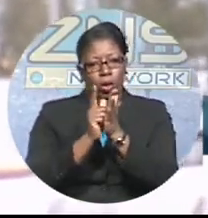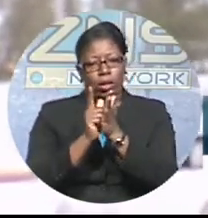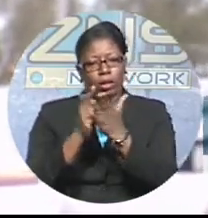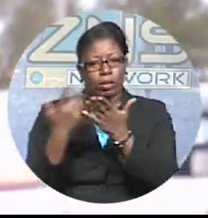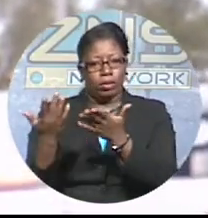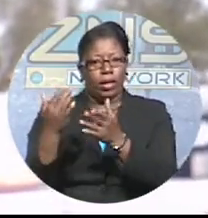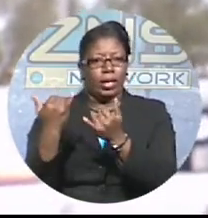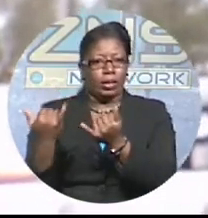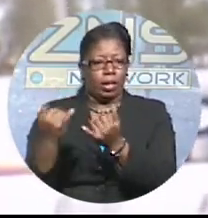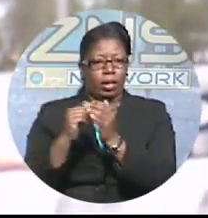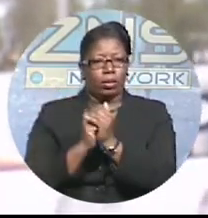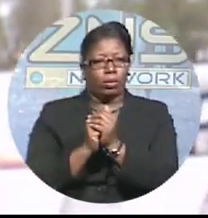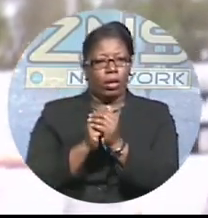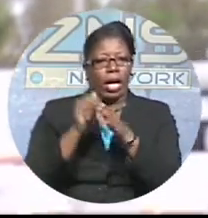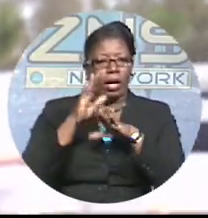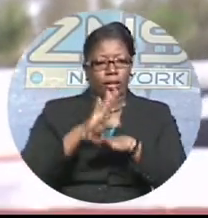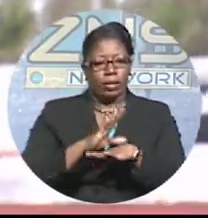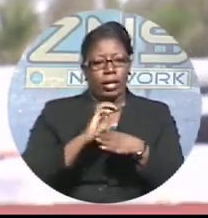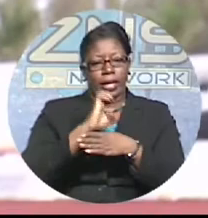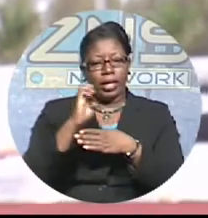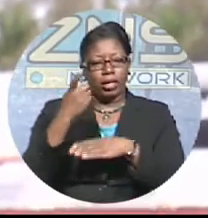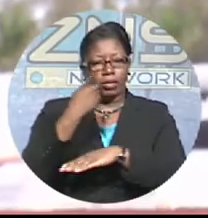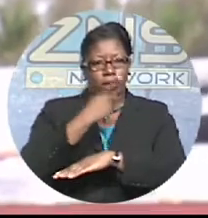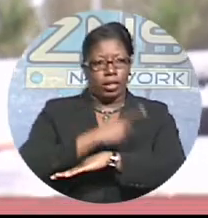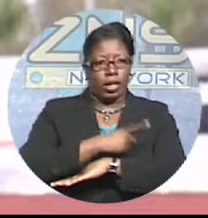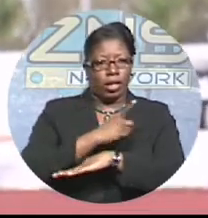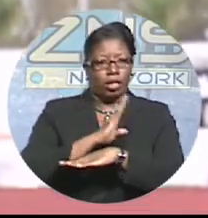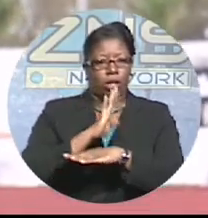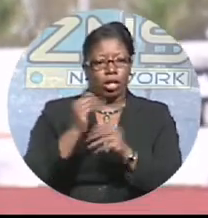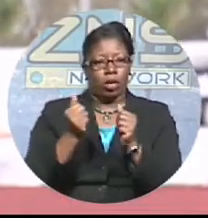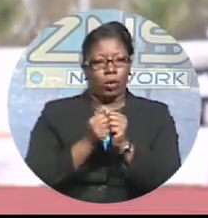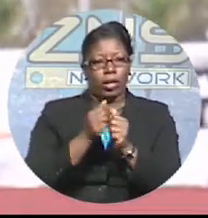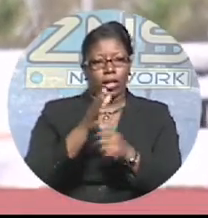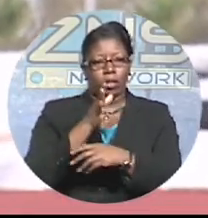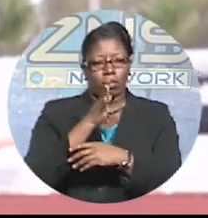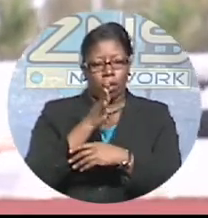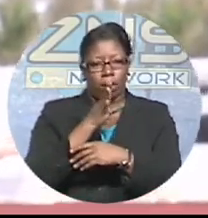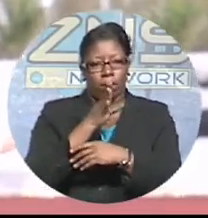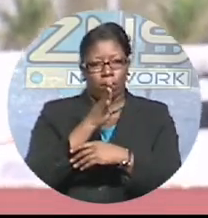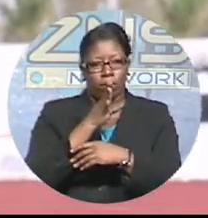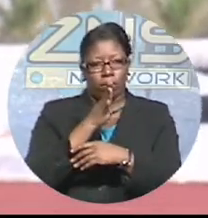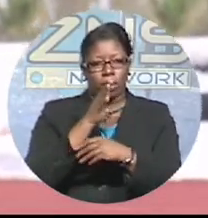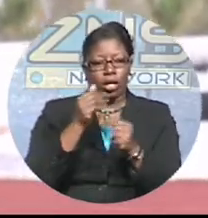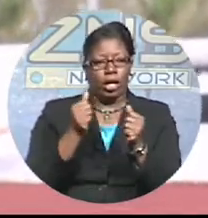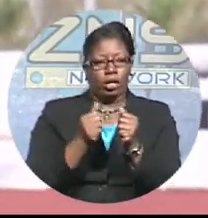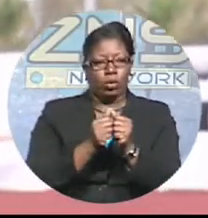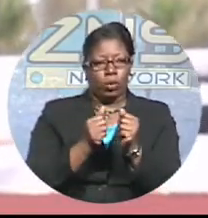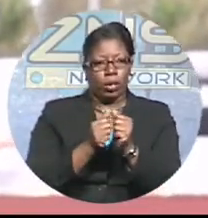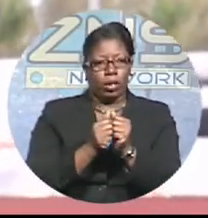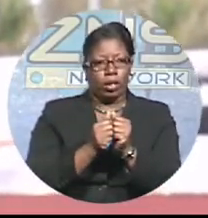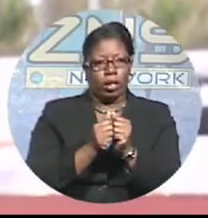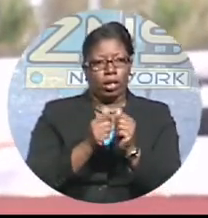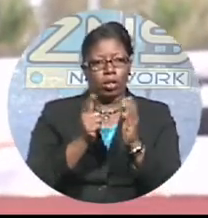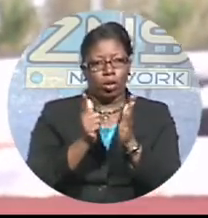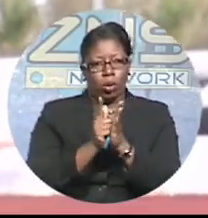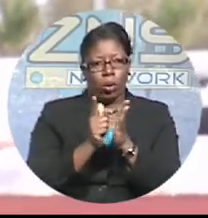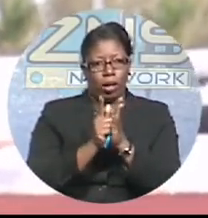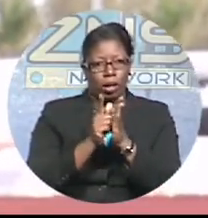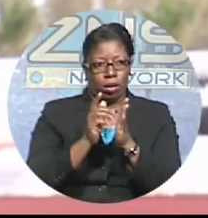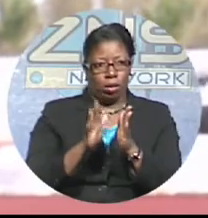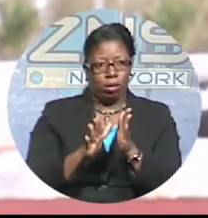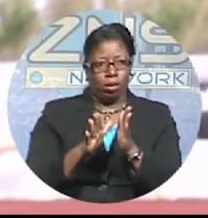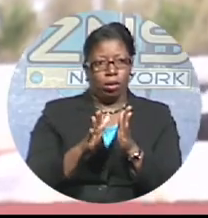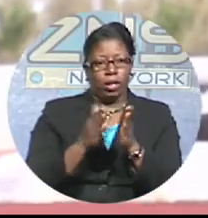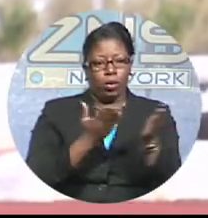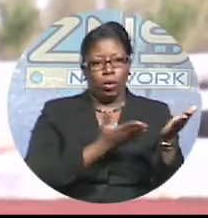I am satisfied at the end of the day that having spoken with his mother, having spoken with his attorney, okay, that they